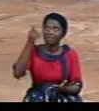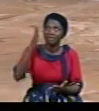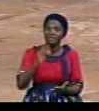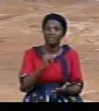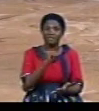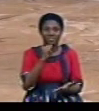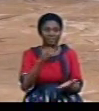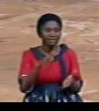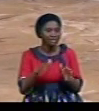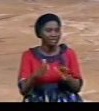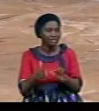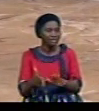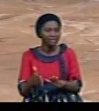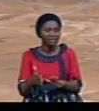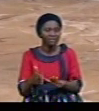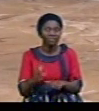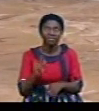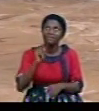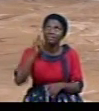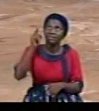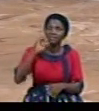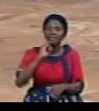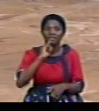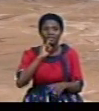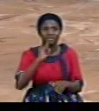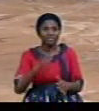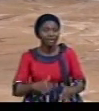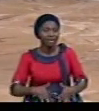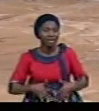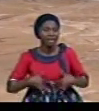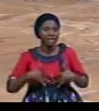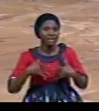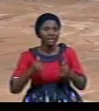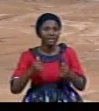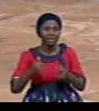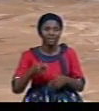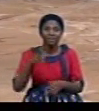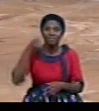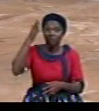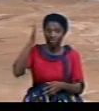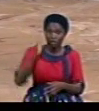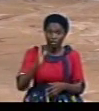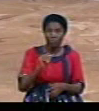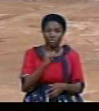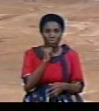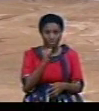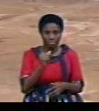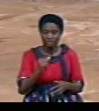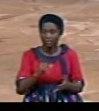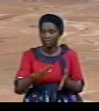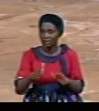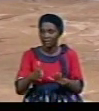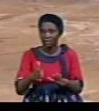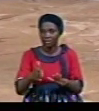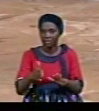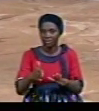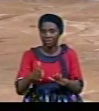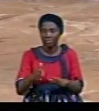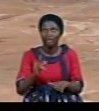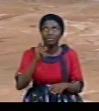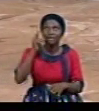God's not dead he's alive God's not